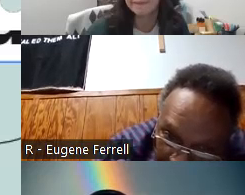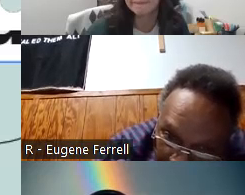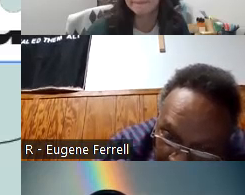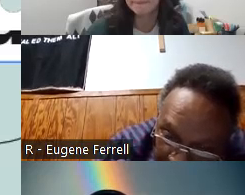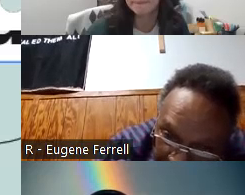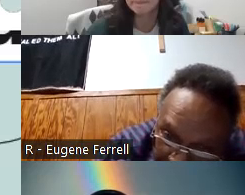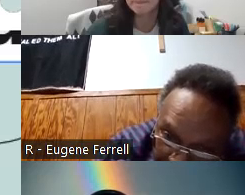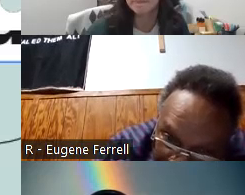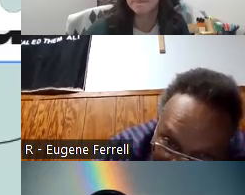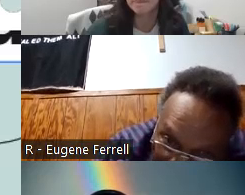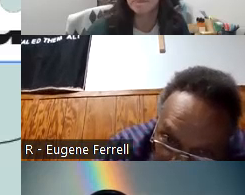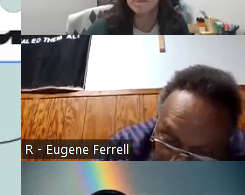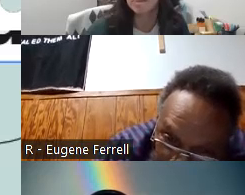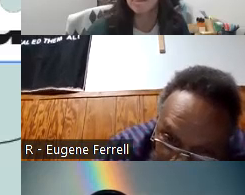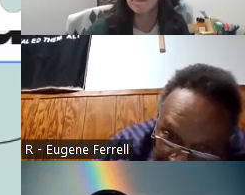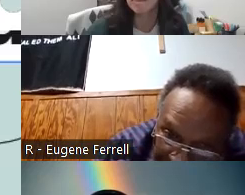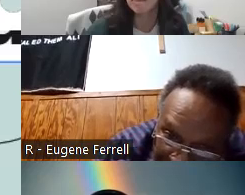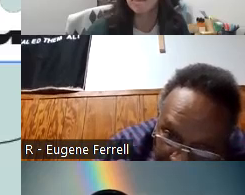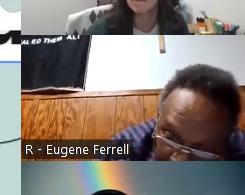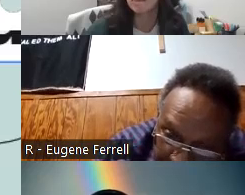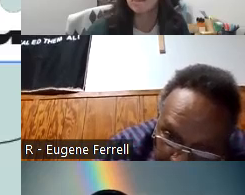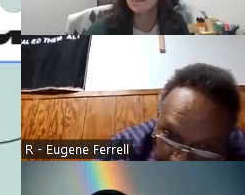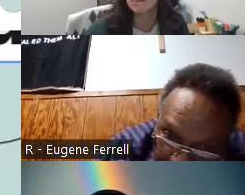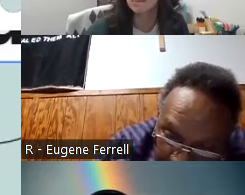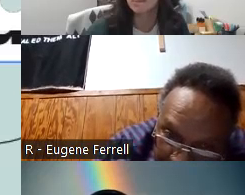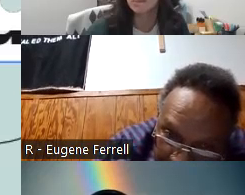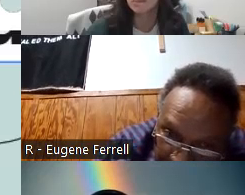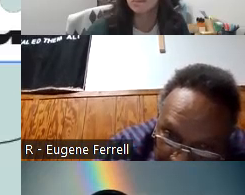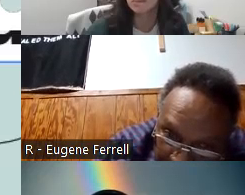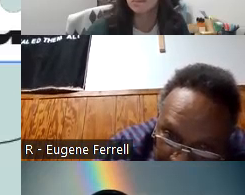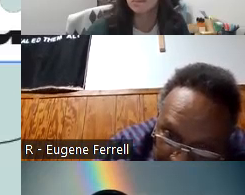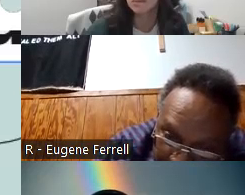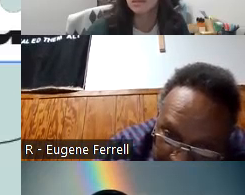They are loud, and they are also